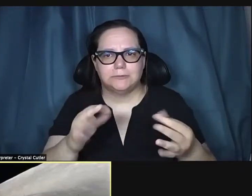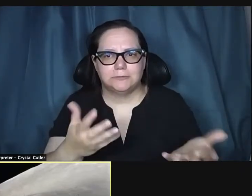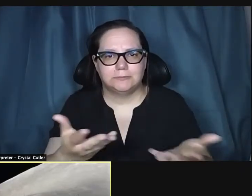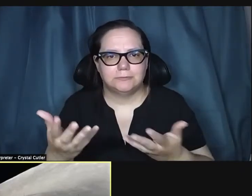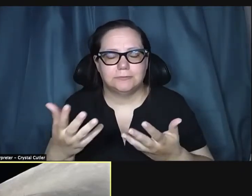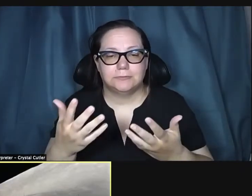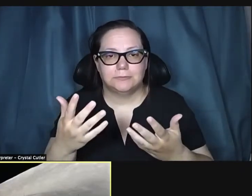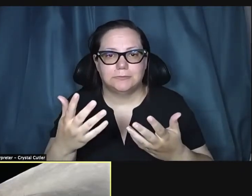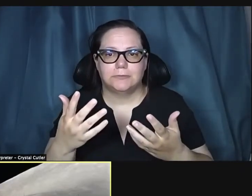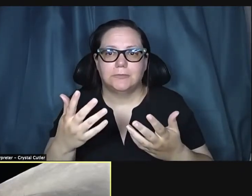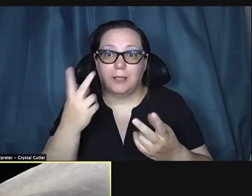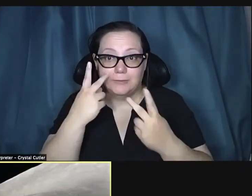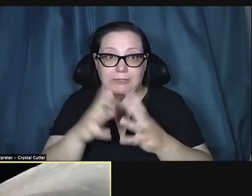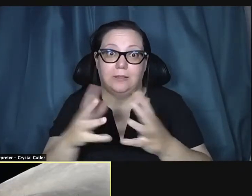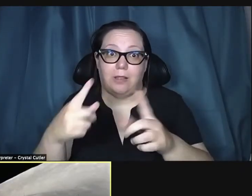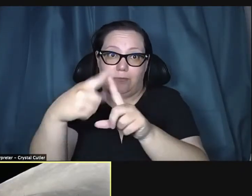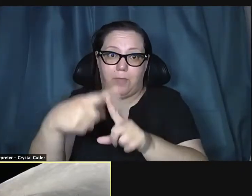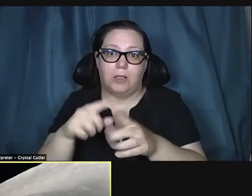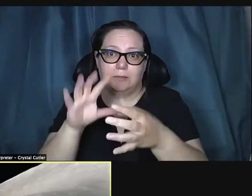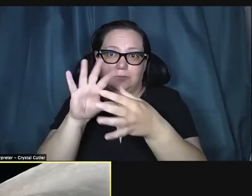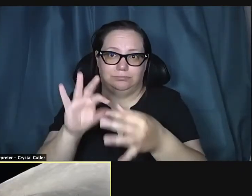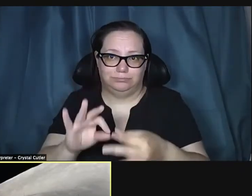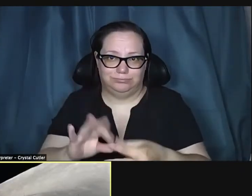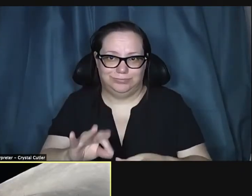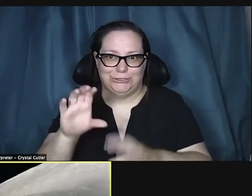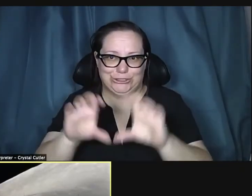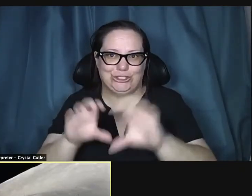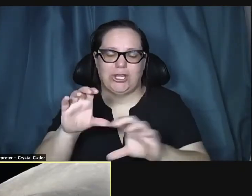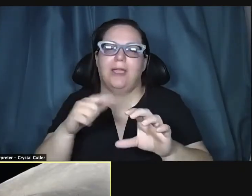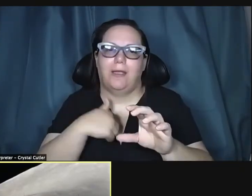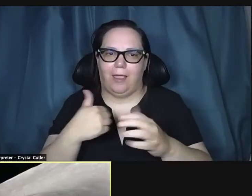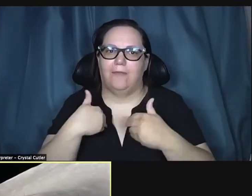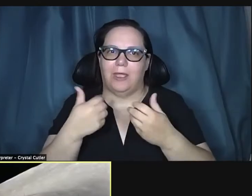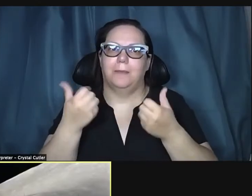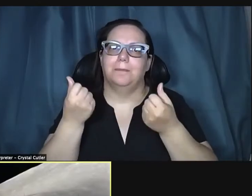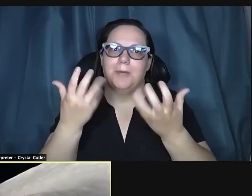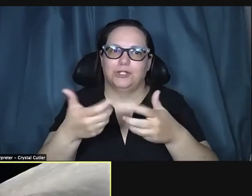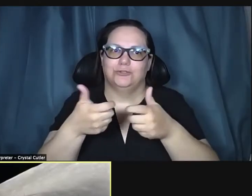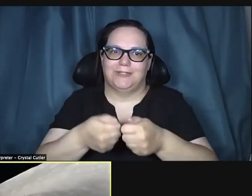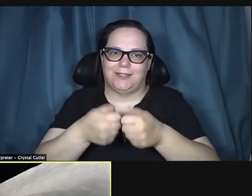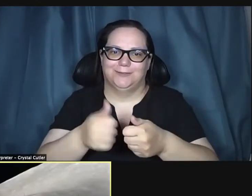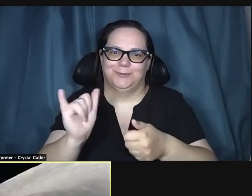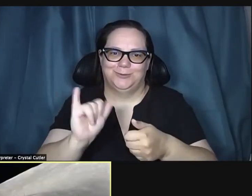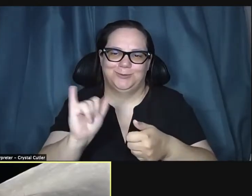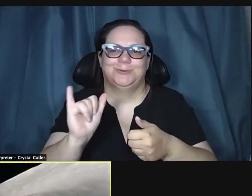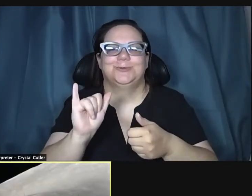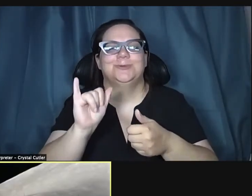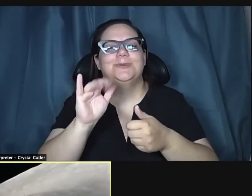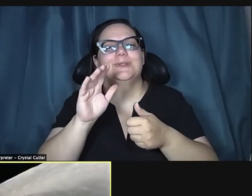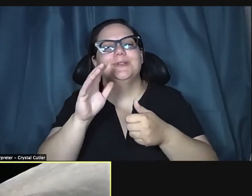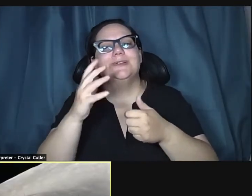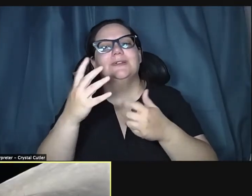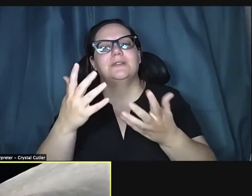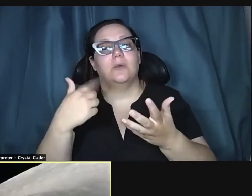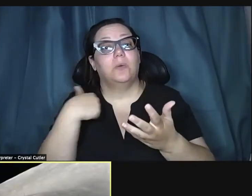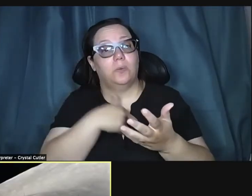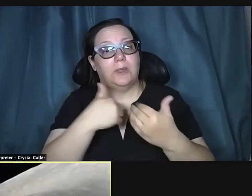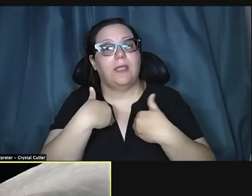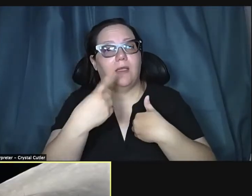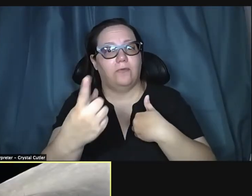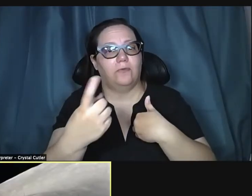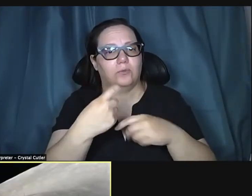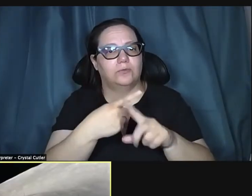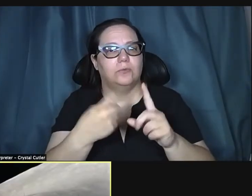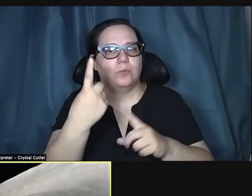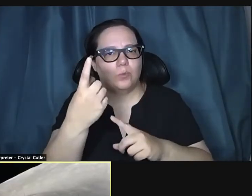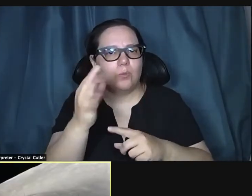Getting a lot of positive feedback in chat, and I've gotten a bunch of texts as well. So we have a question from